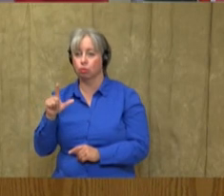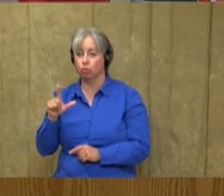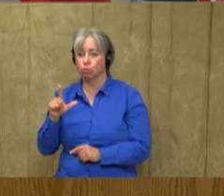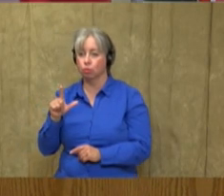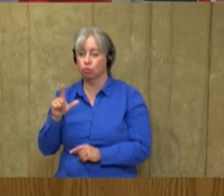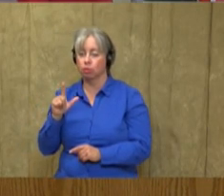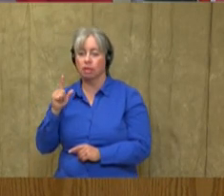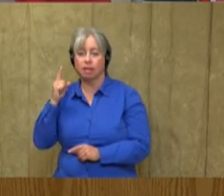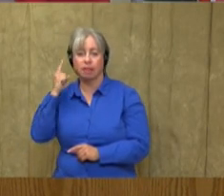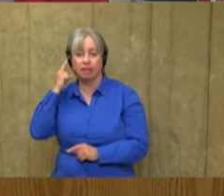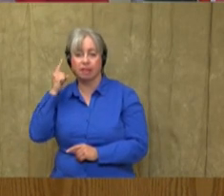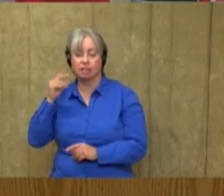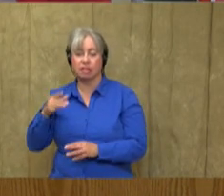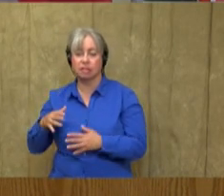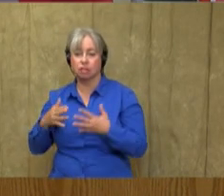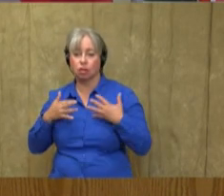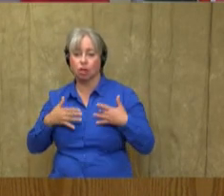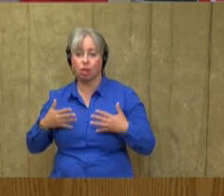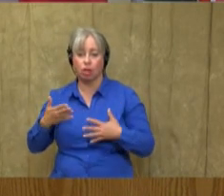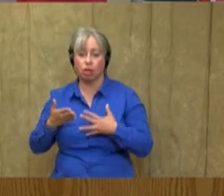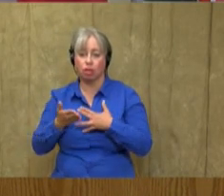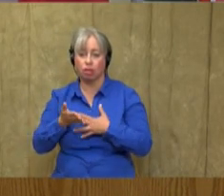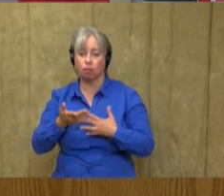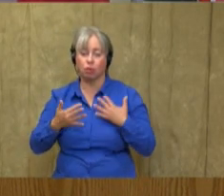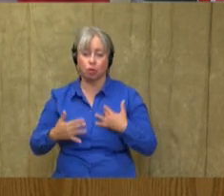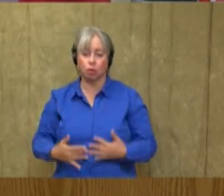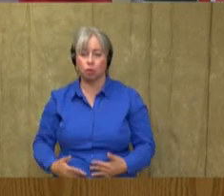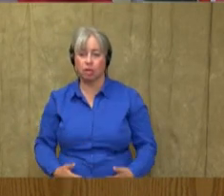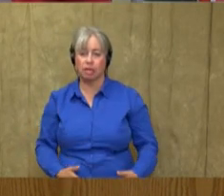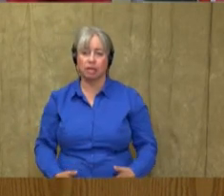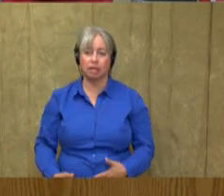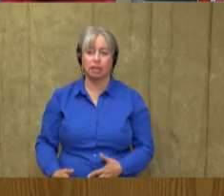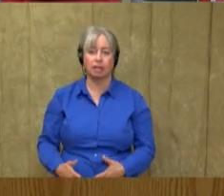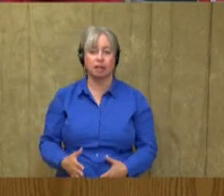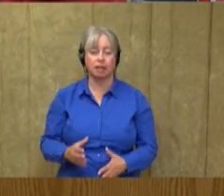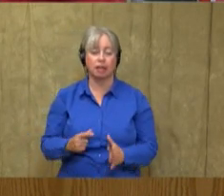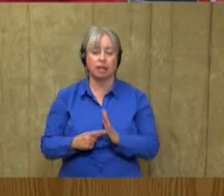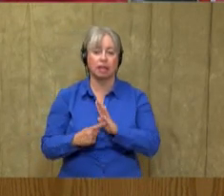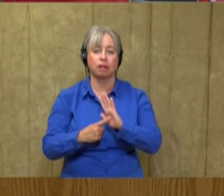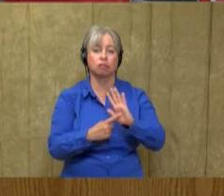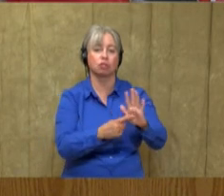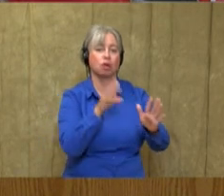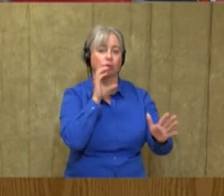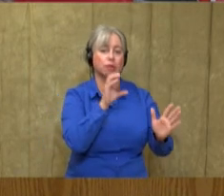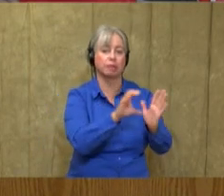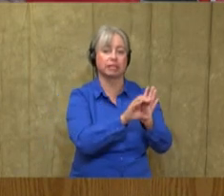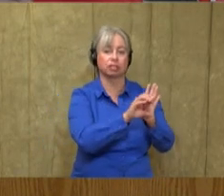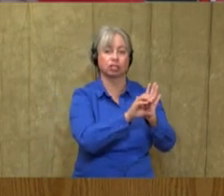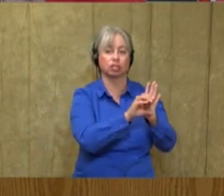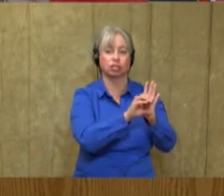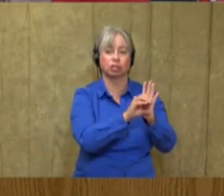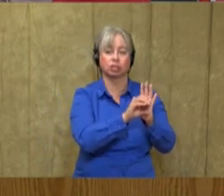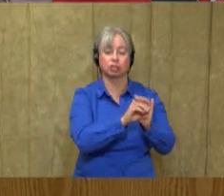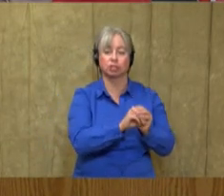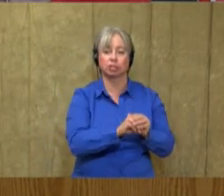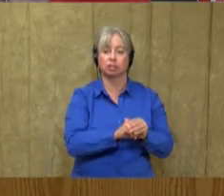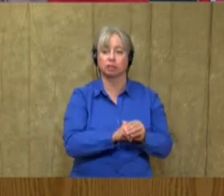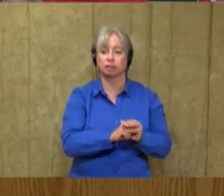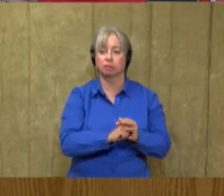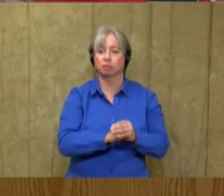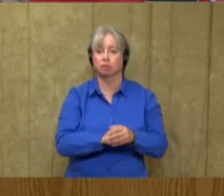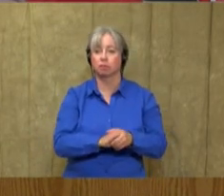propagate through the body and then give an image back for diagnostic reasons. Well, one of the things